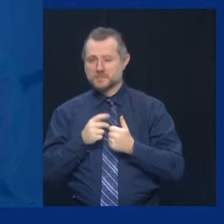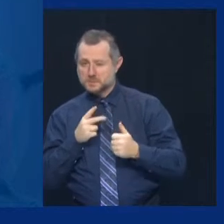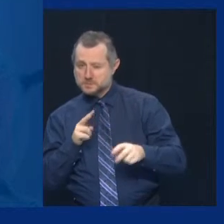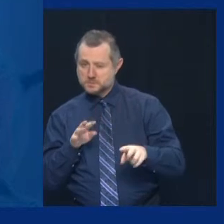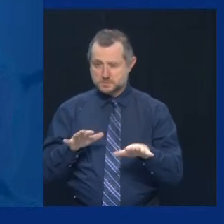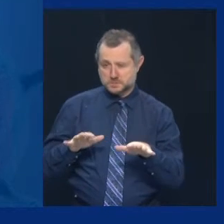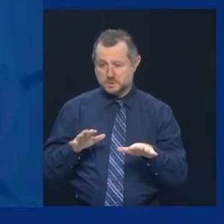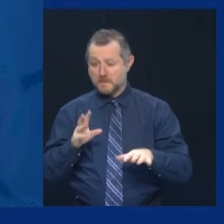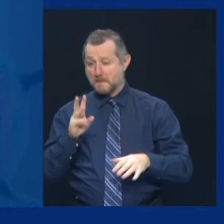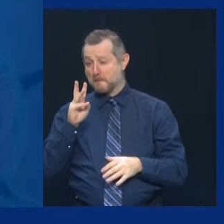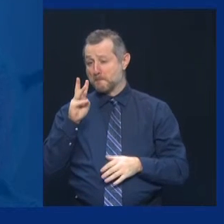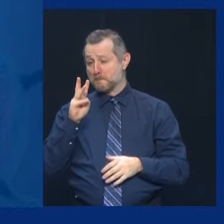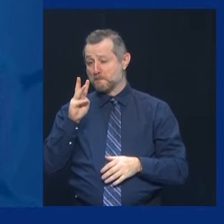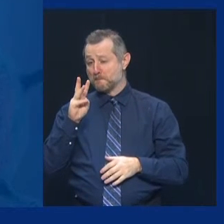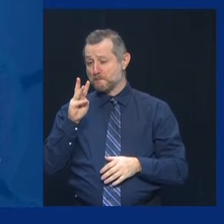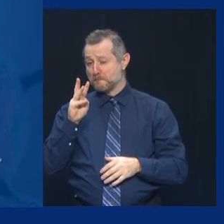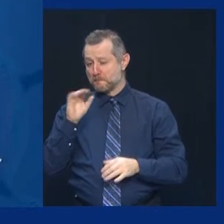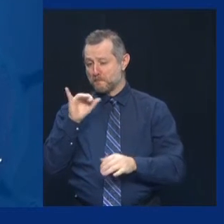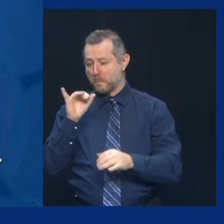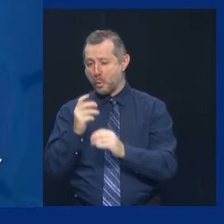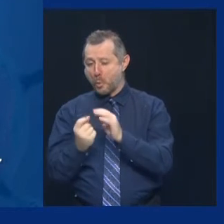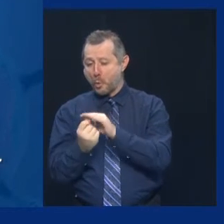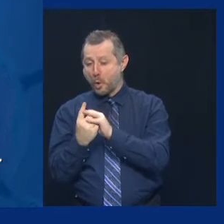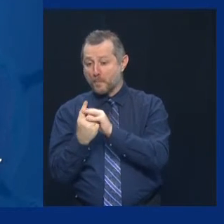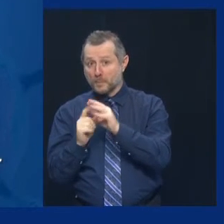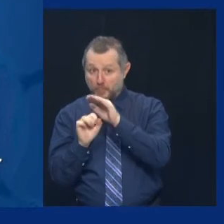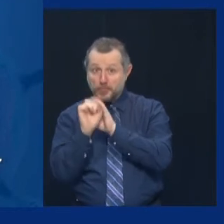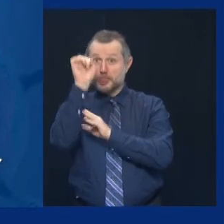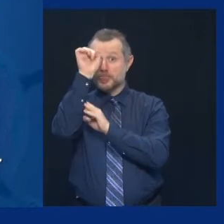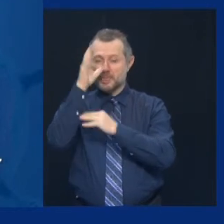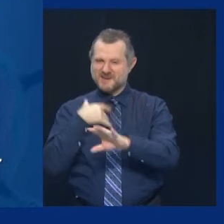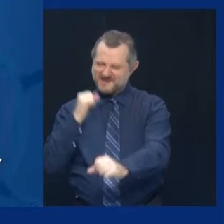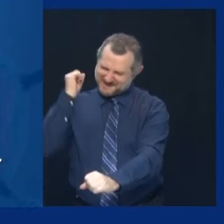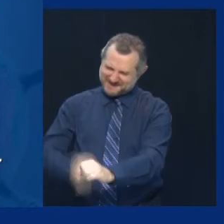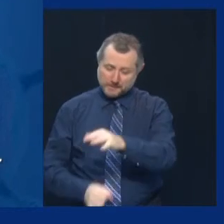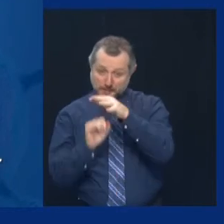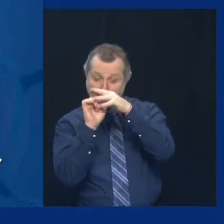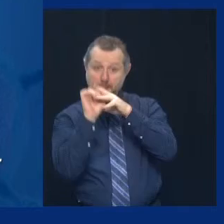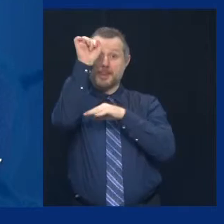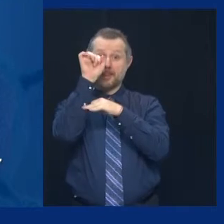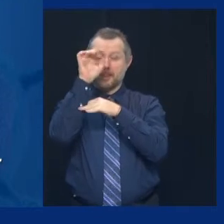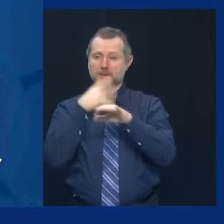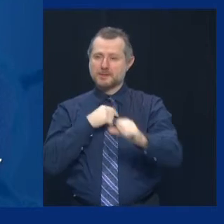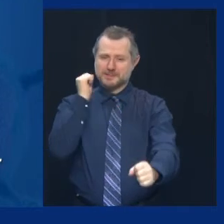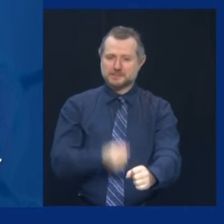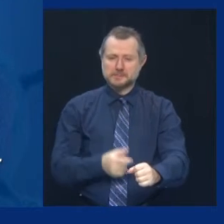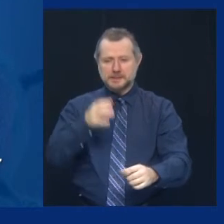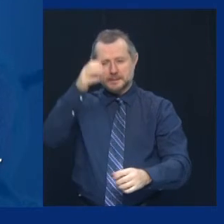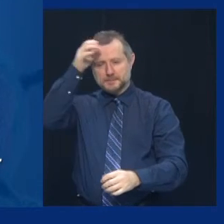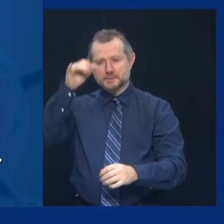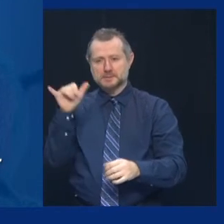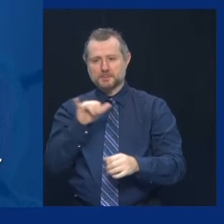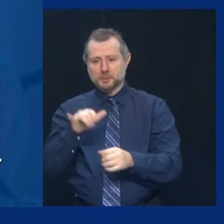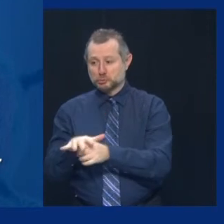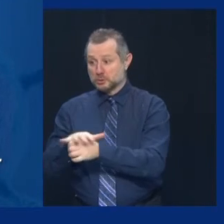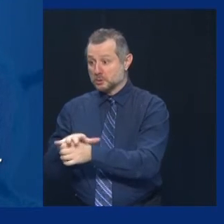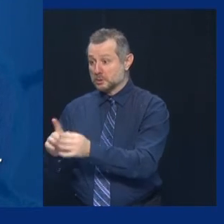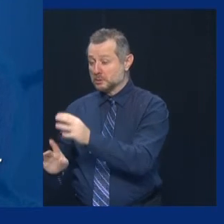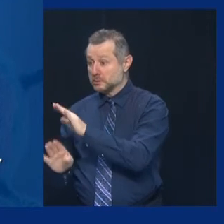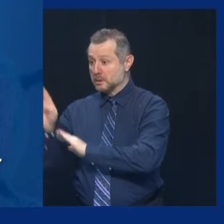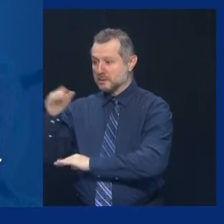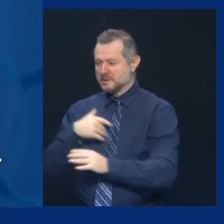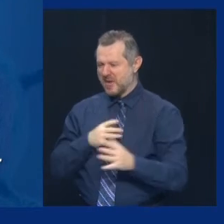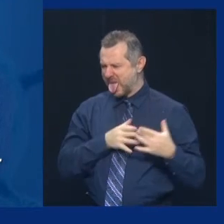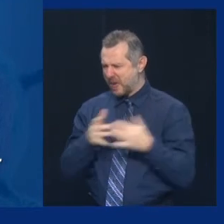one region, it pops up in another, and that's what we've been dealing with. When you look at New York City, Staten Island, and there is